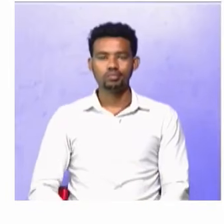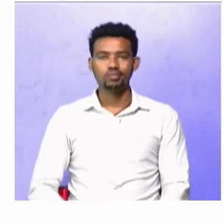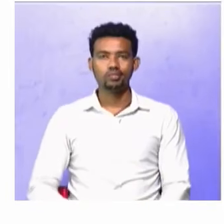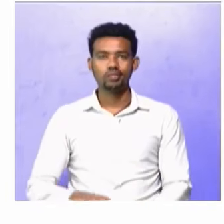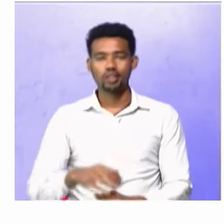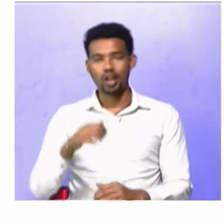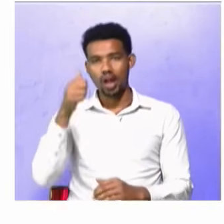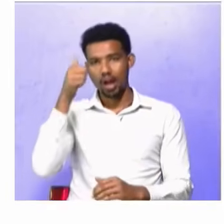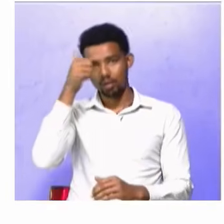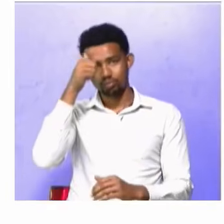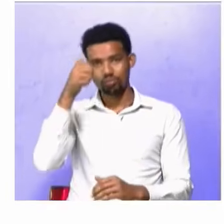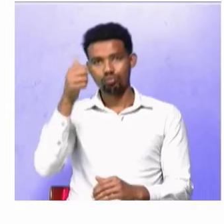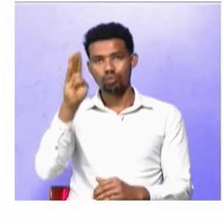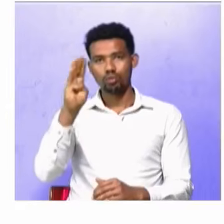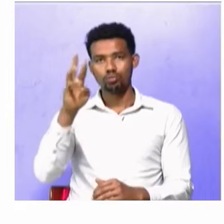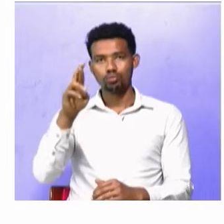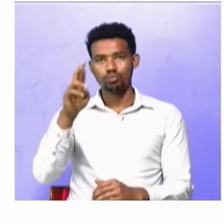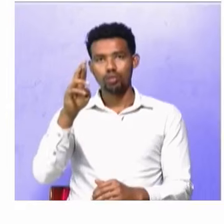Abdu.